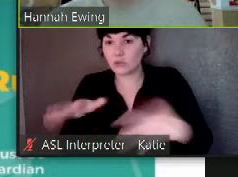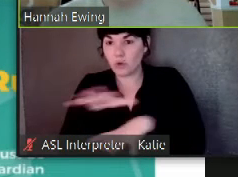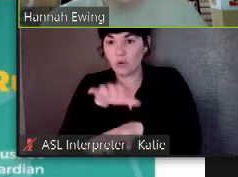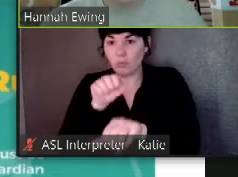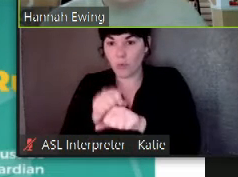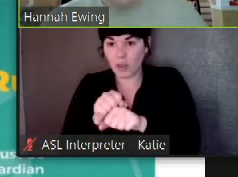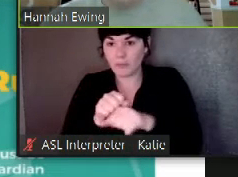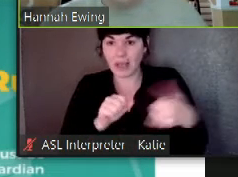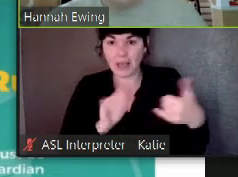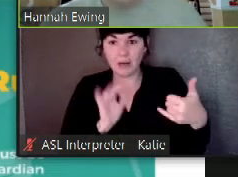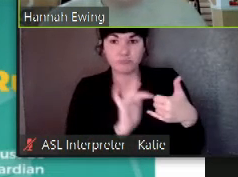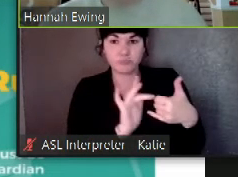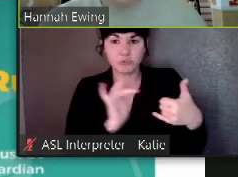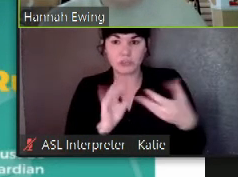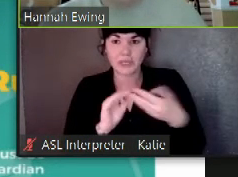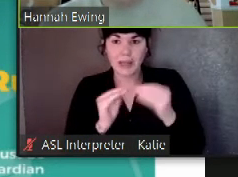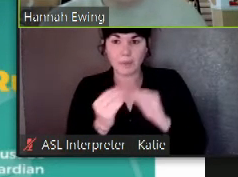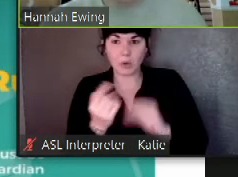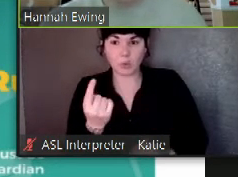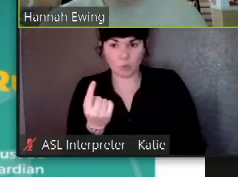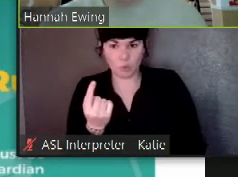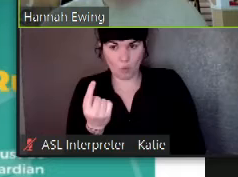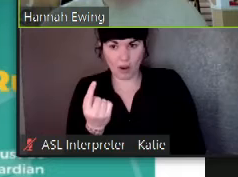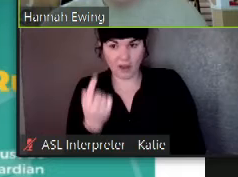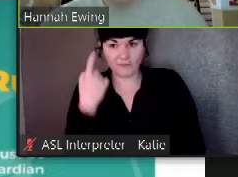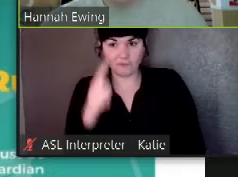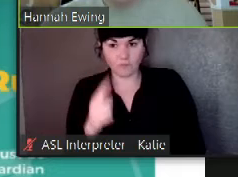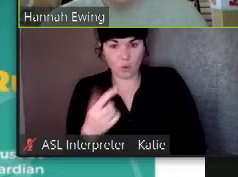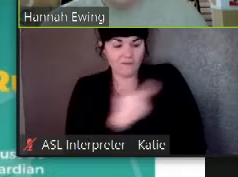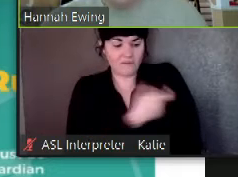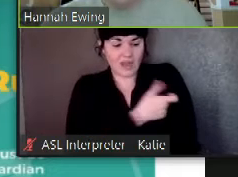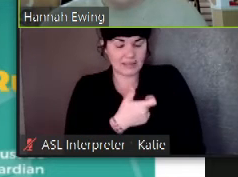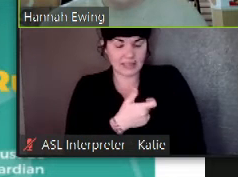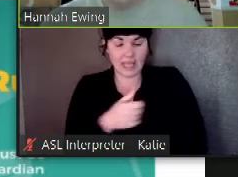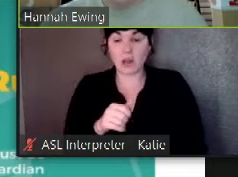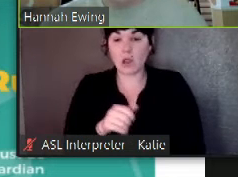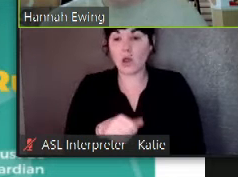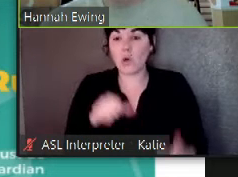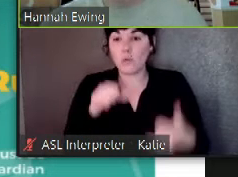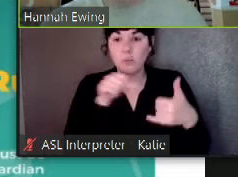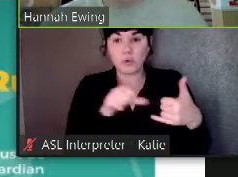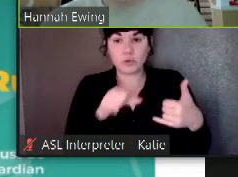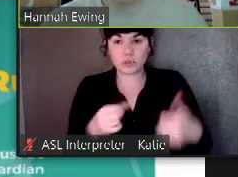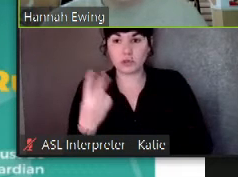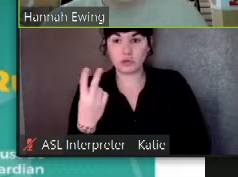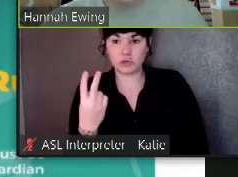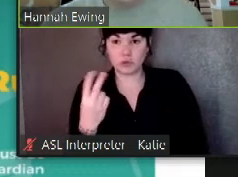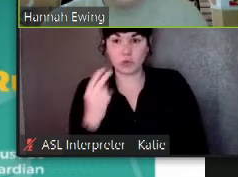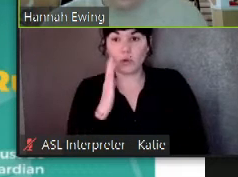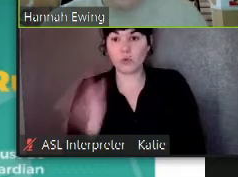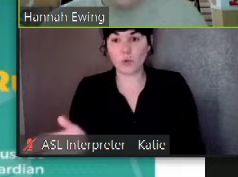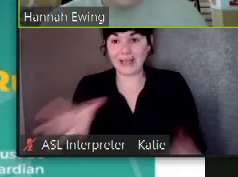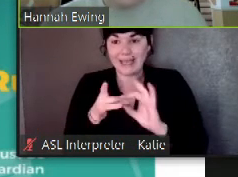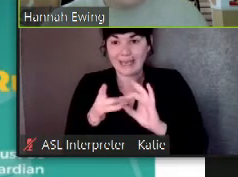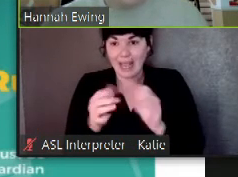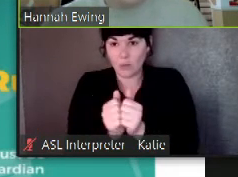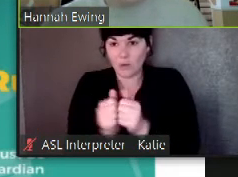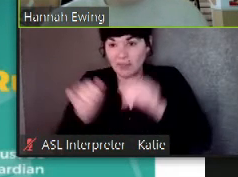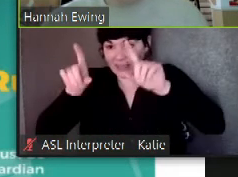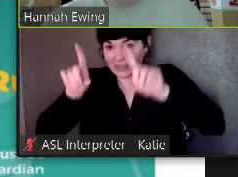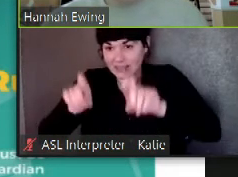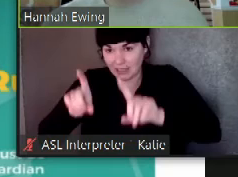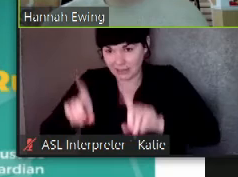for the vaccine option. Prompt two will get you to the COVID-19 testing line as well. So, if you want to get tested, prompt two.